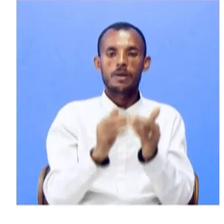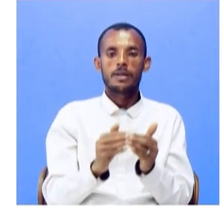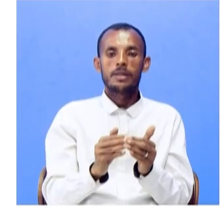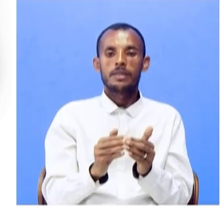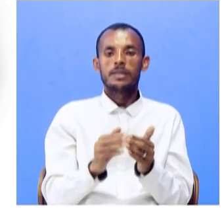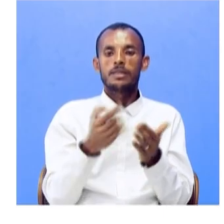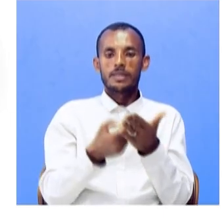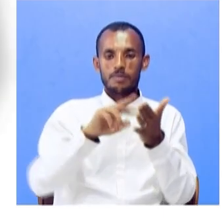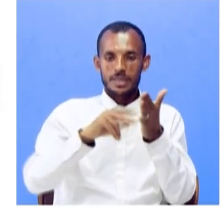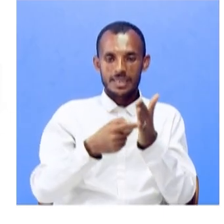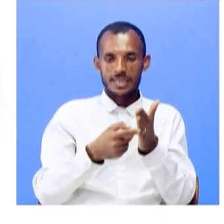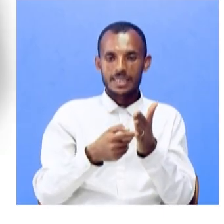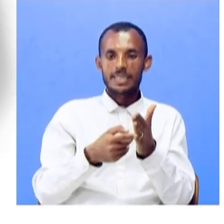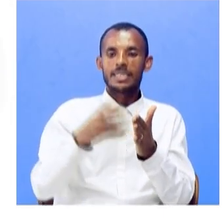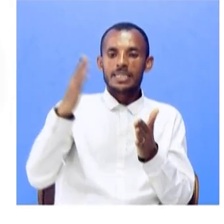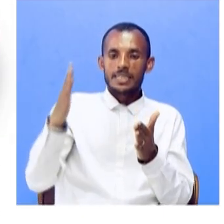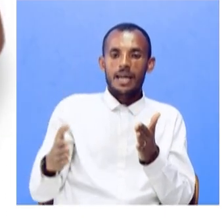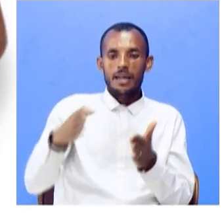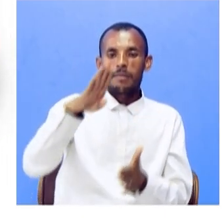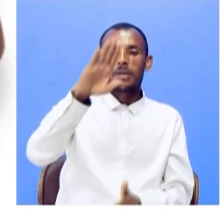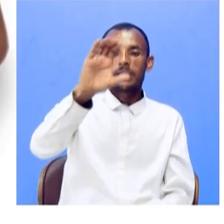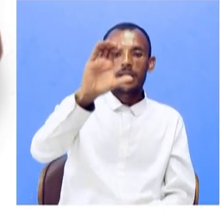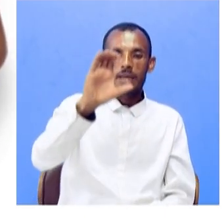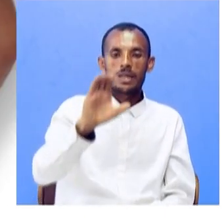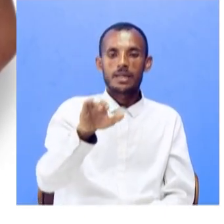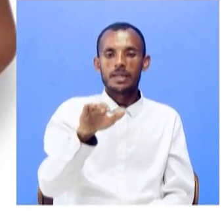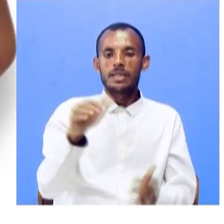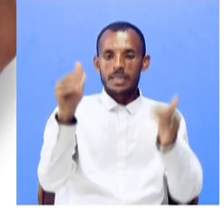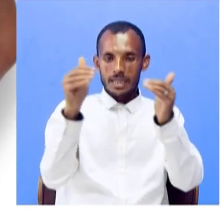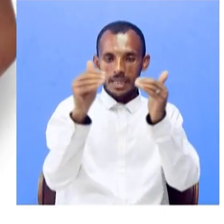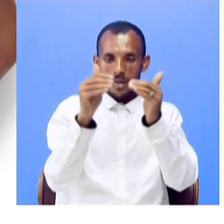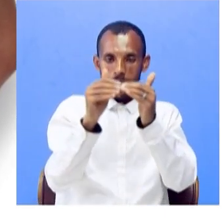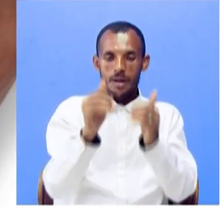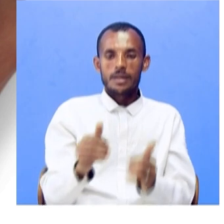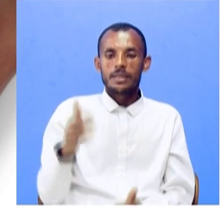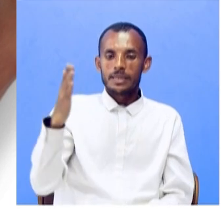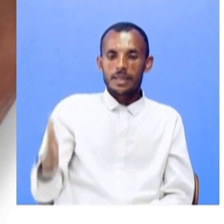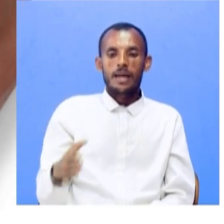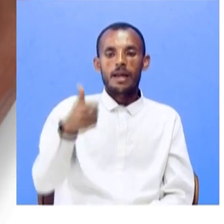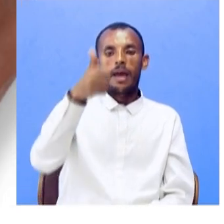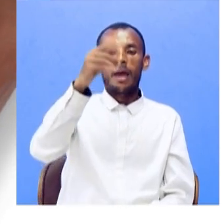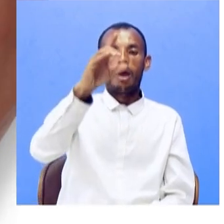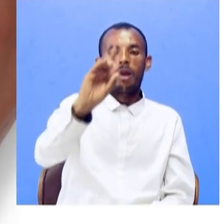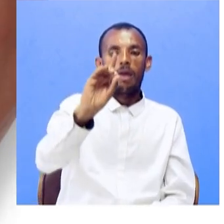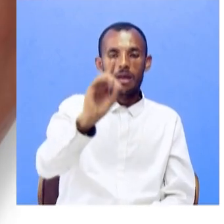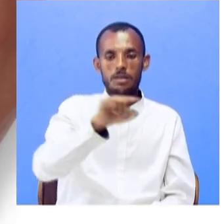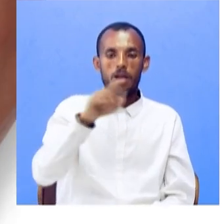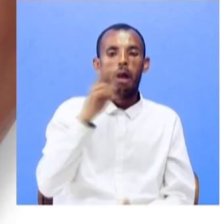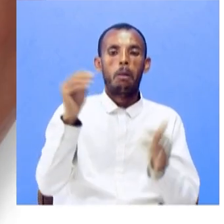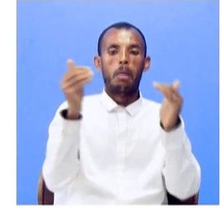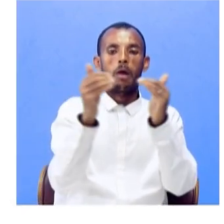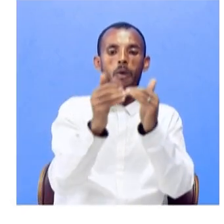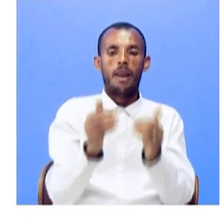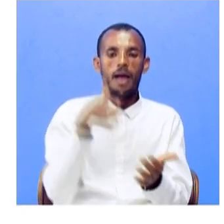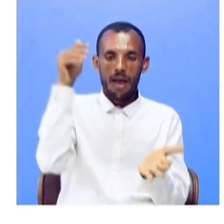BC is this same as congruent to side AD, they are equal.